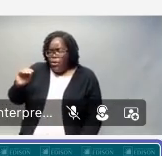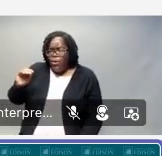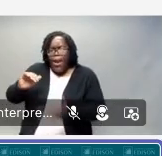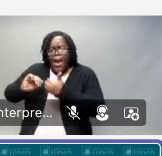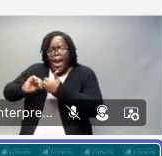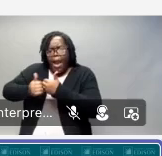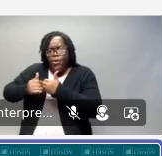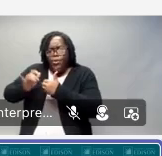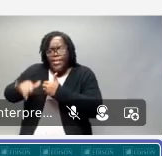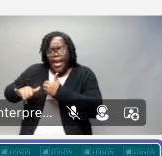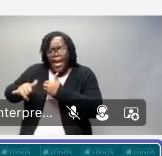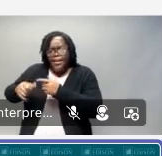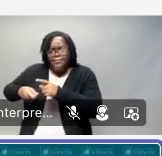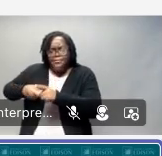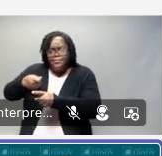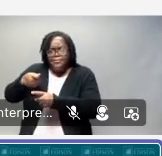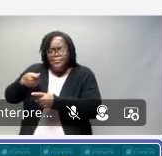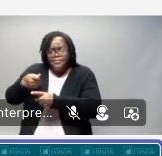events affect